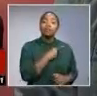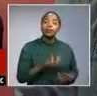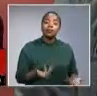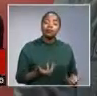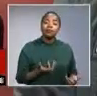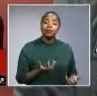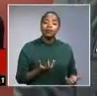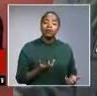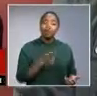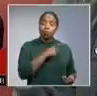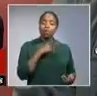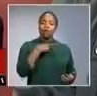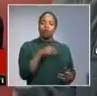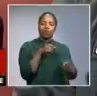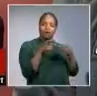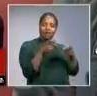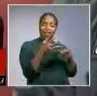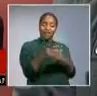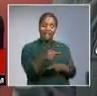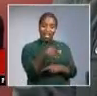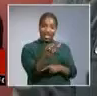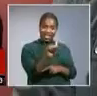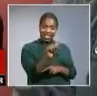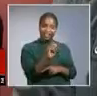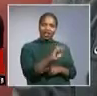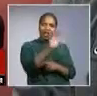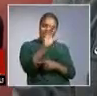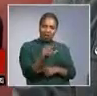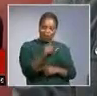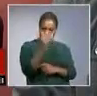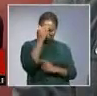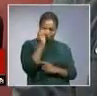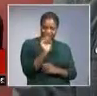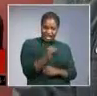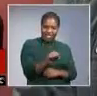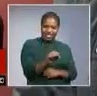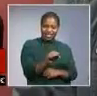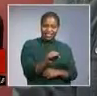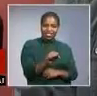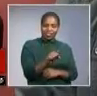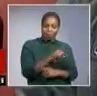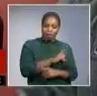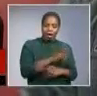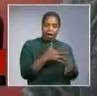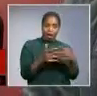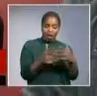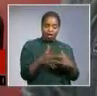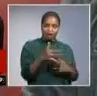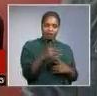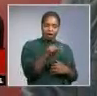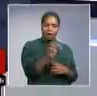not a government. If you remove the DA, South Africans must know that they will destabilize any area where you remove